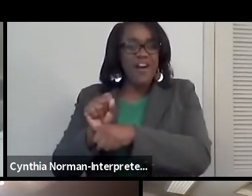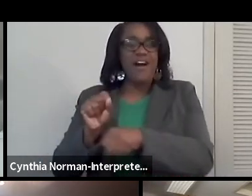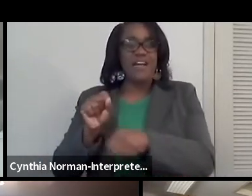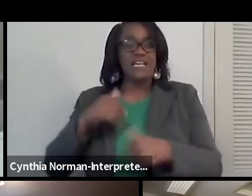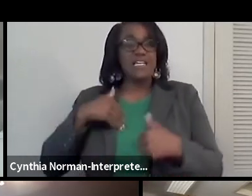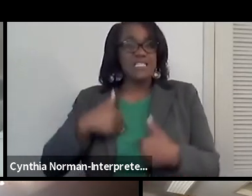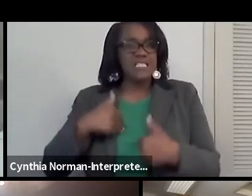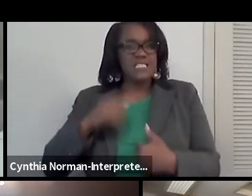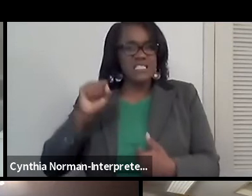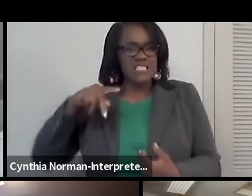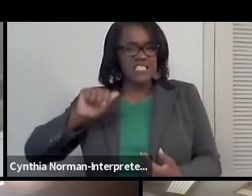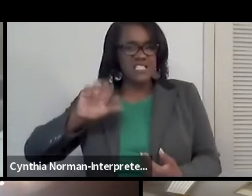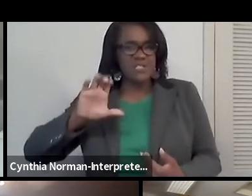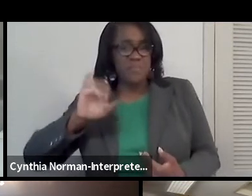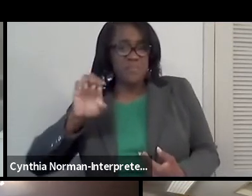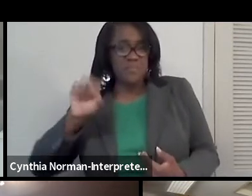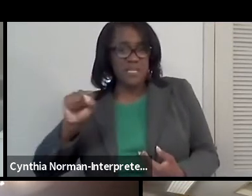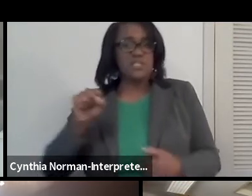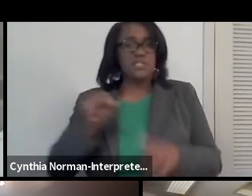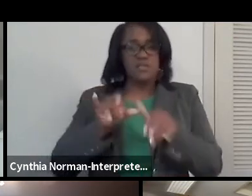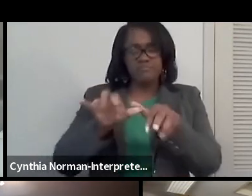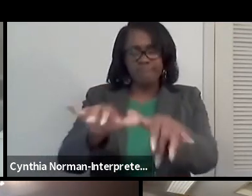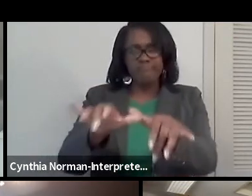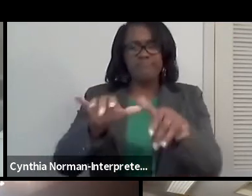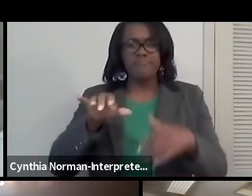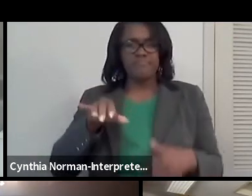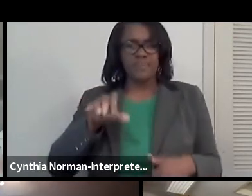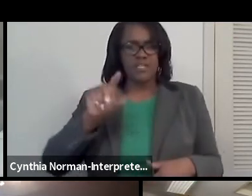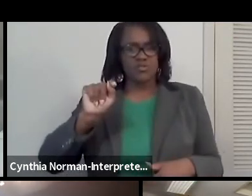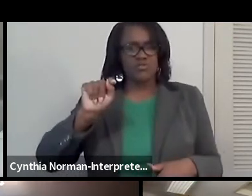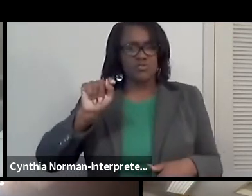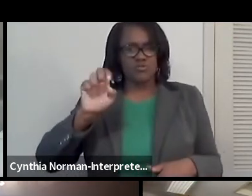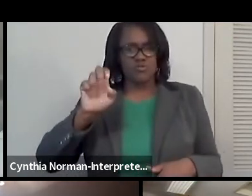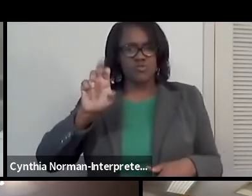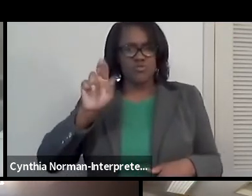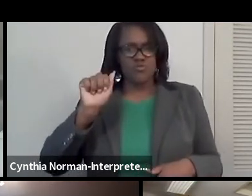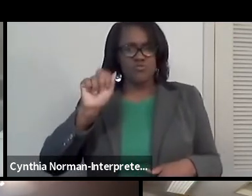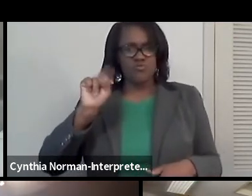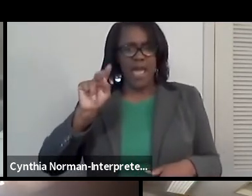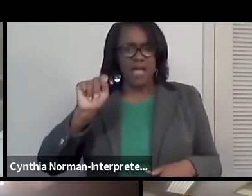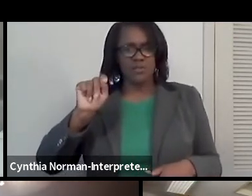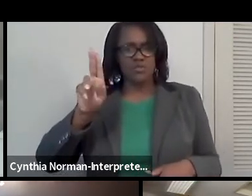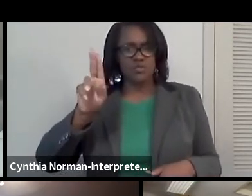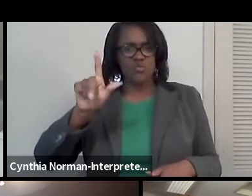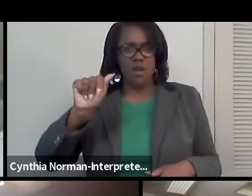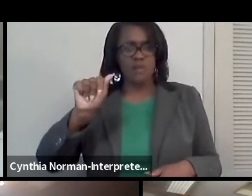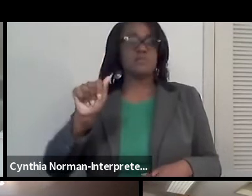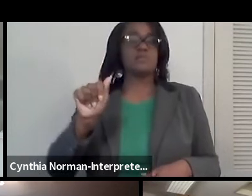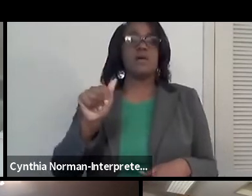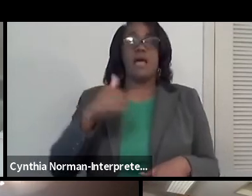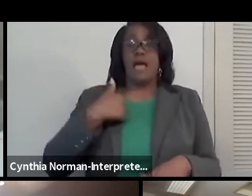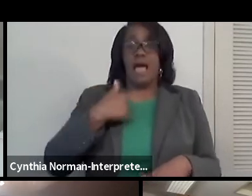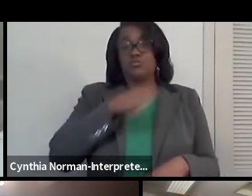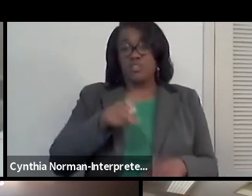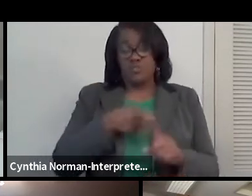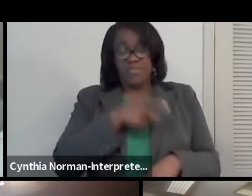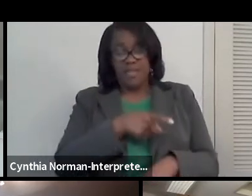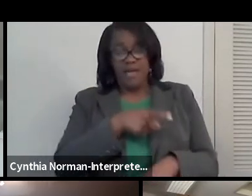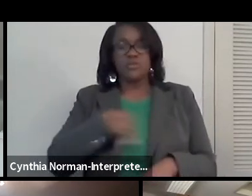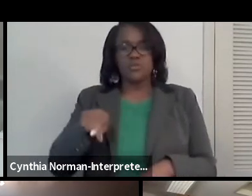been misunderstood in many different ways since then. Transitioned from working on tarantulas in the Dominican to working on